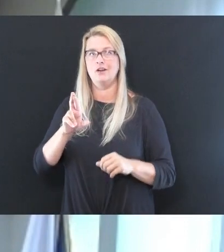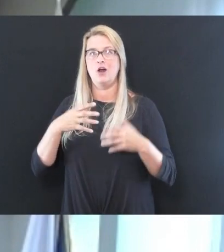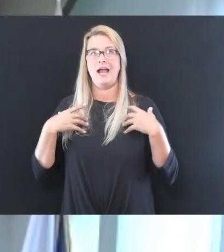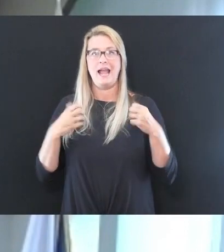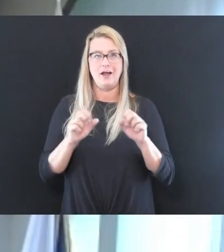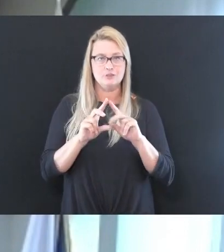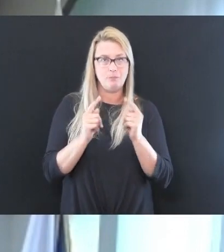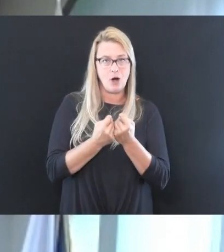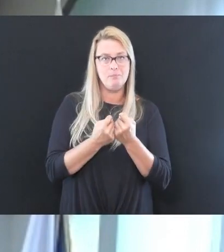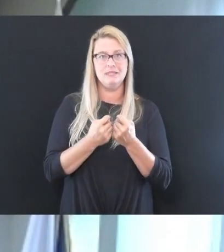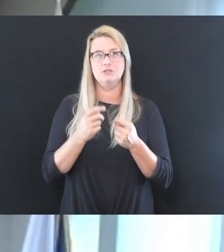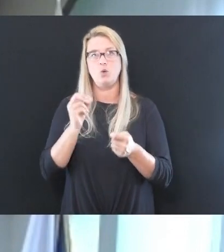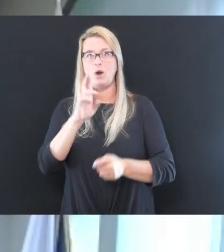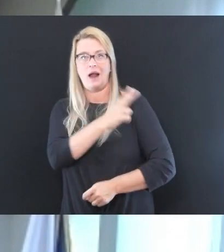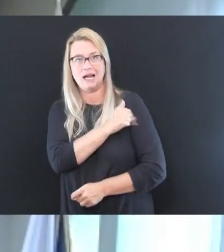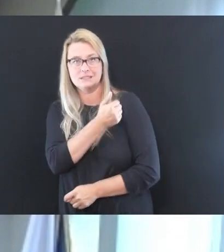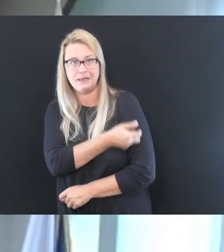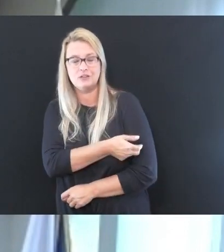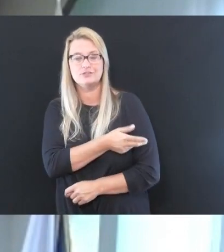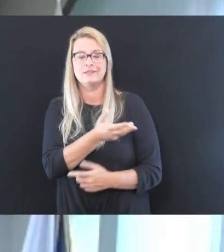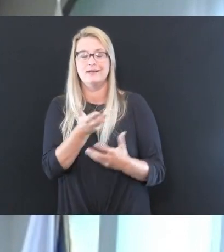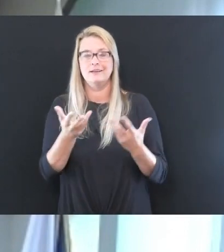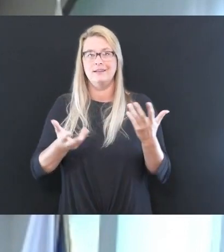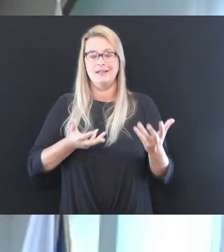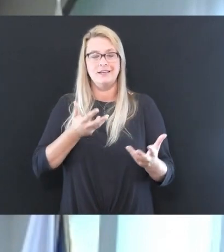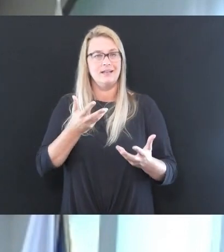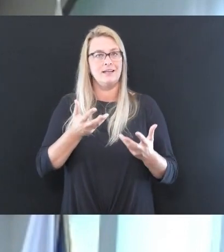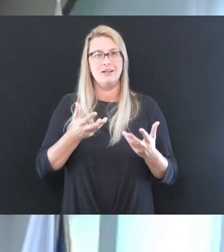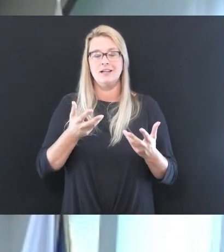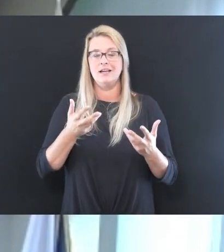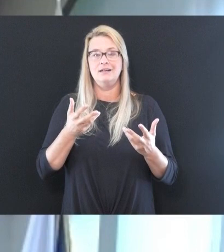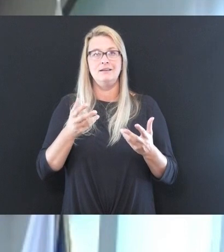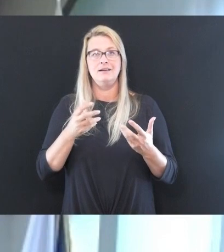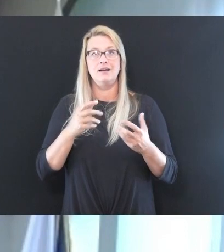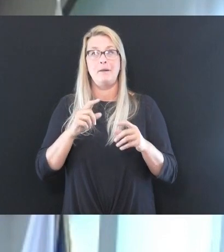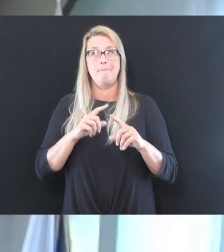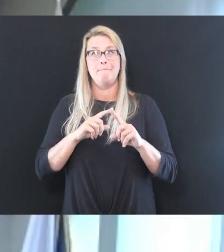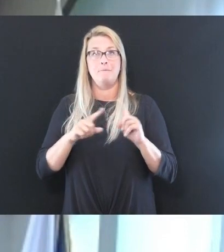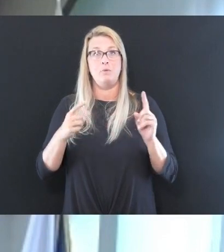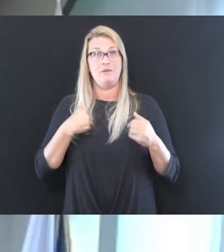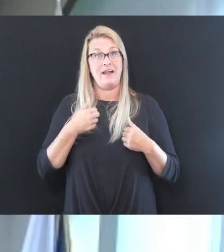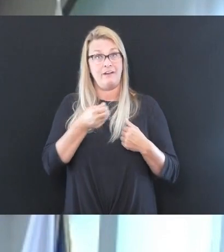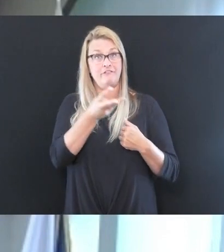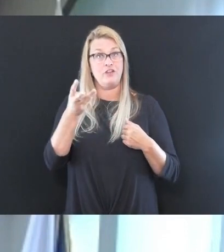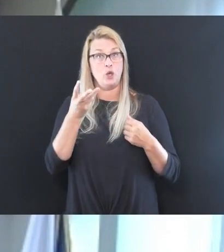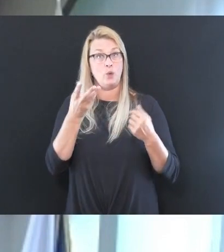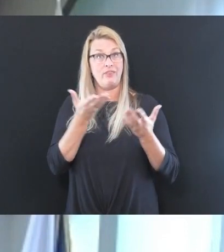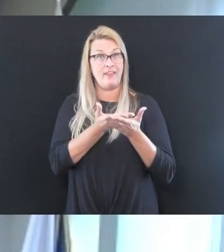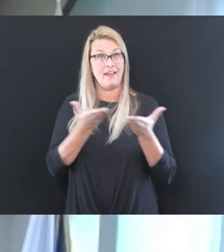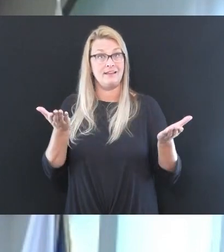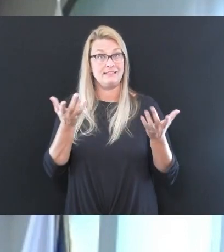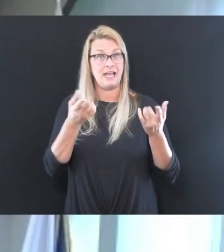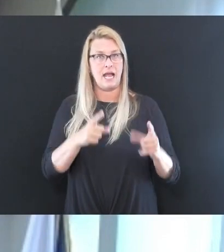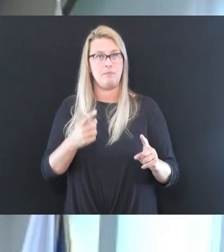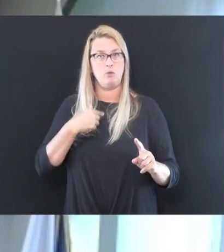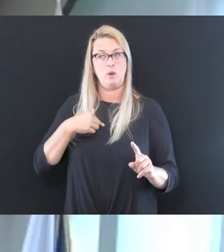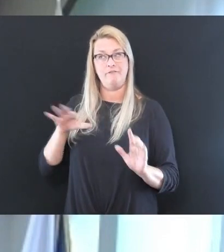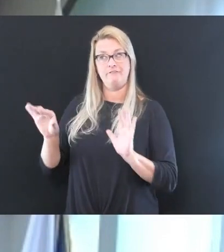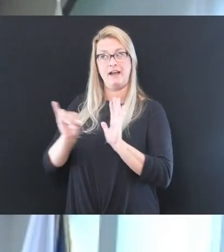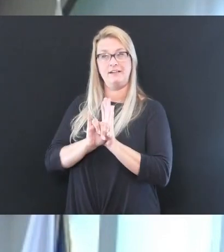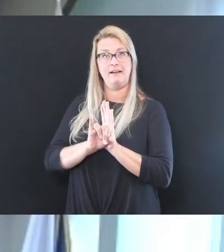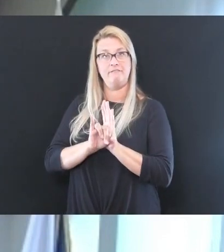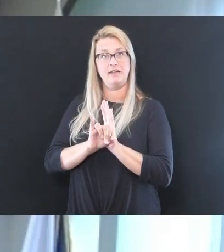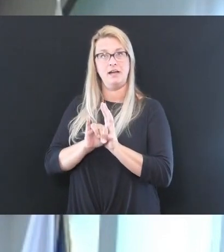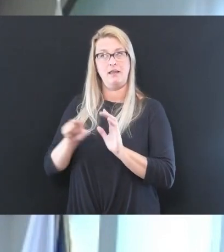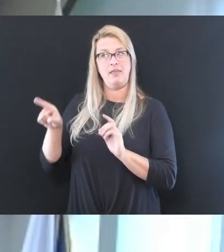hospitals or others out there, FQHCs, et cetera. We've had a few instances where we've discovered that those labs